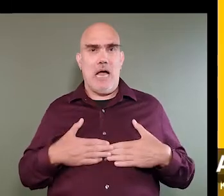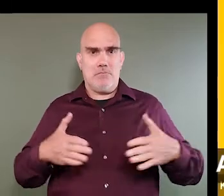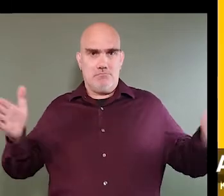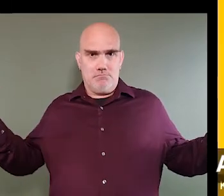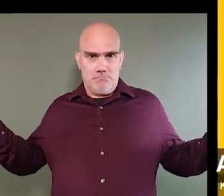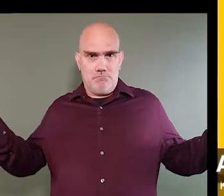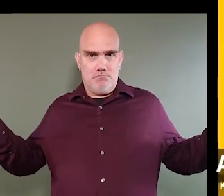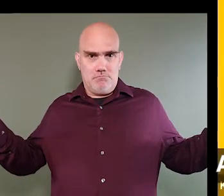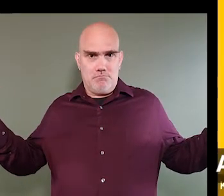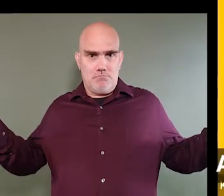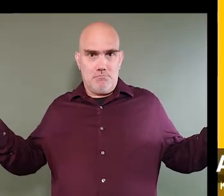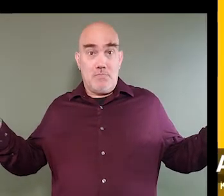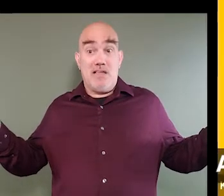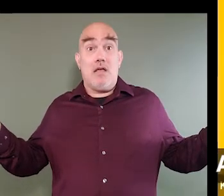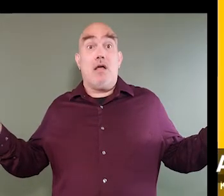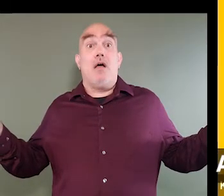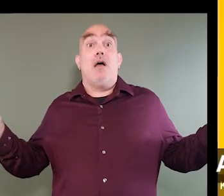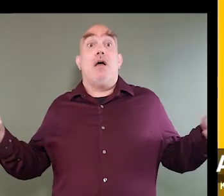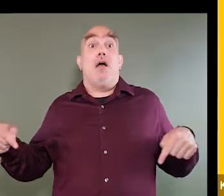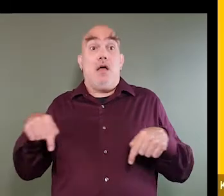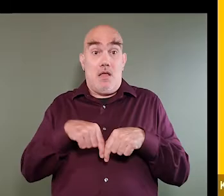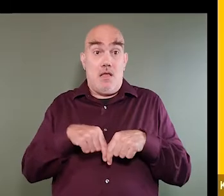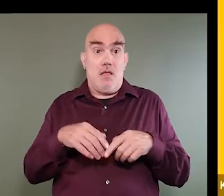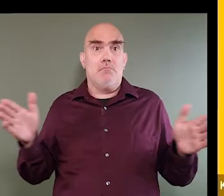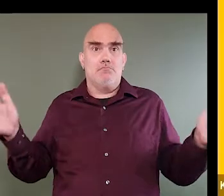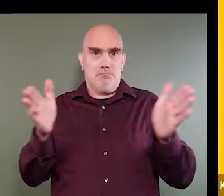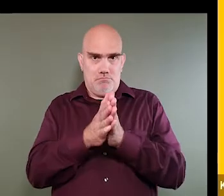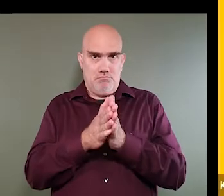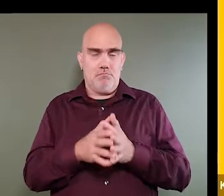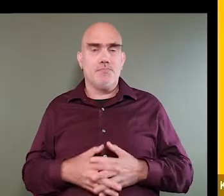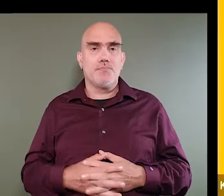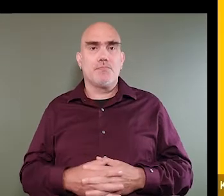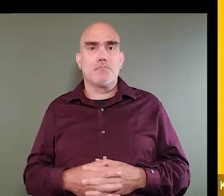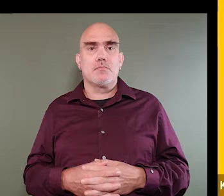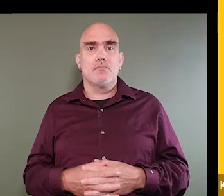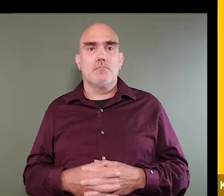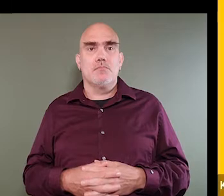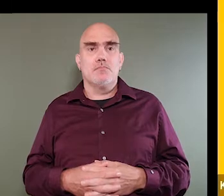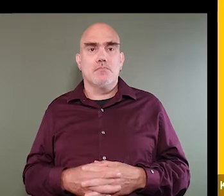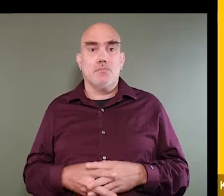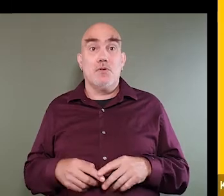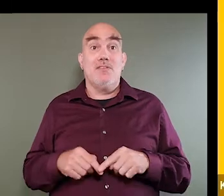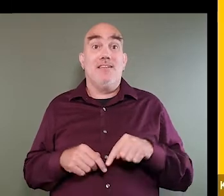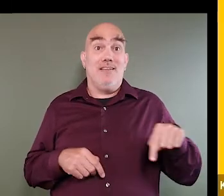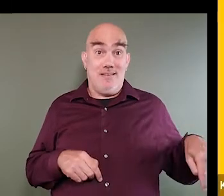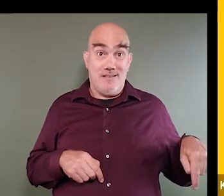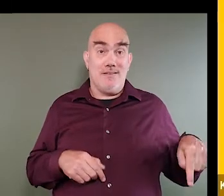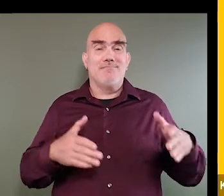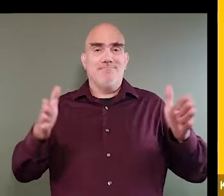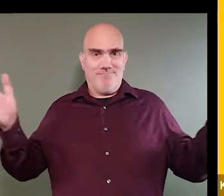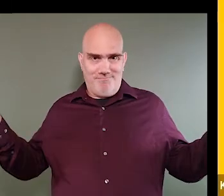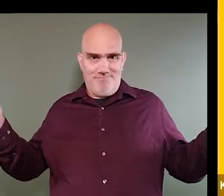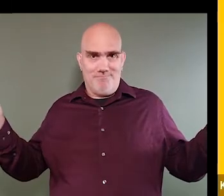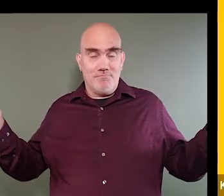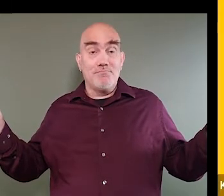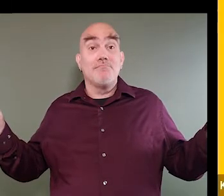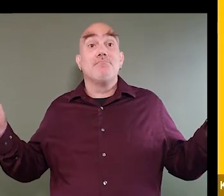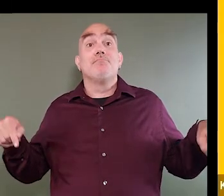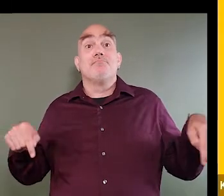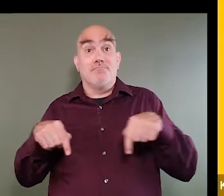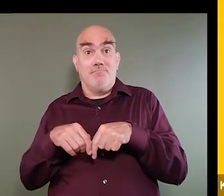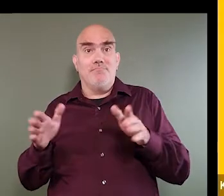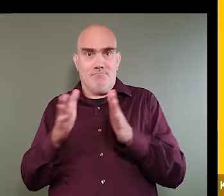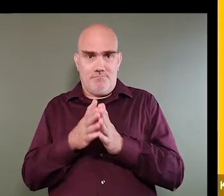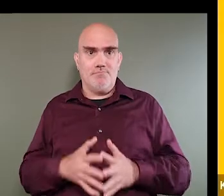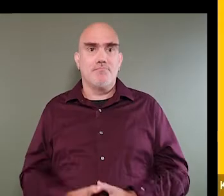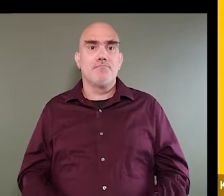body. And then we're stepping our foot back in, bringing both our hands to clap in front of us, and then stepping that other foot out. Doing the same thing, bringing